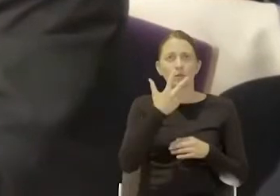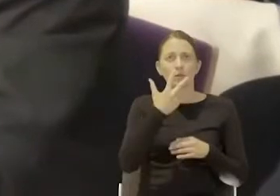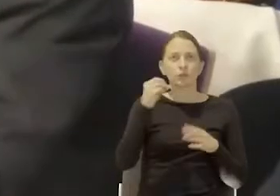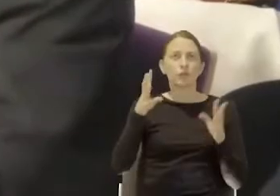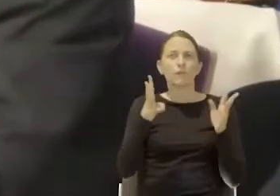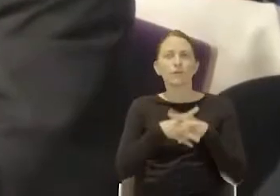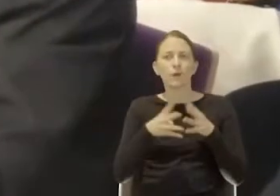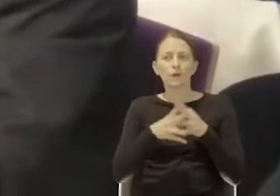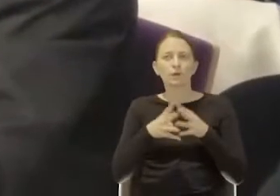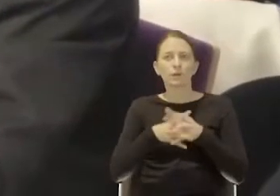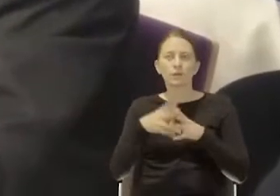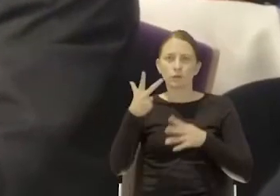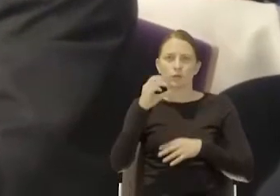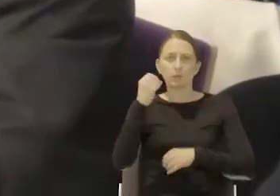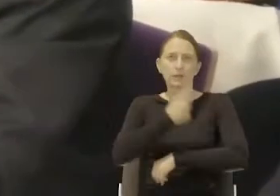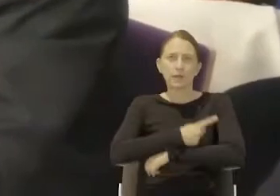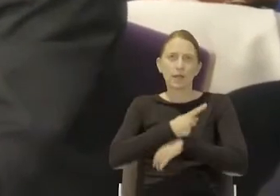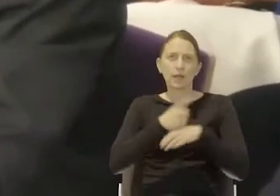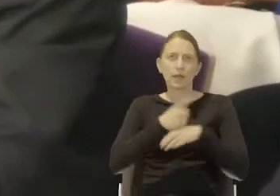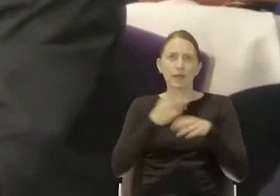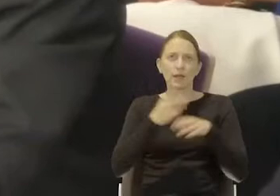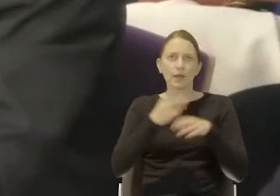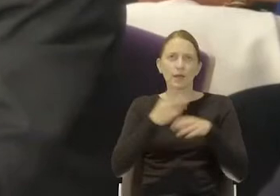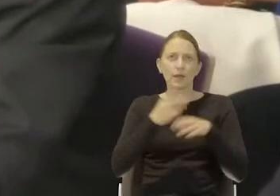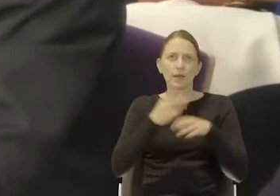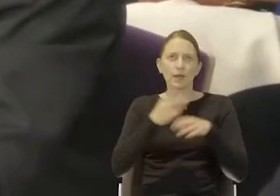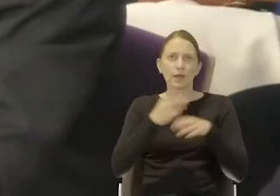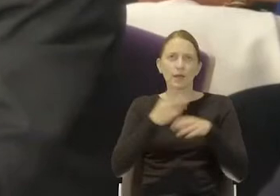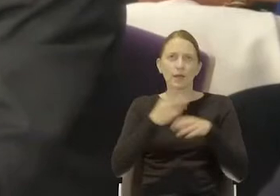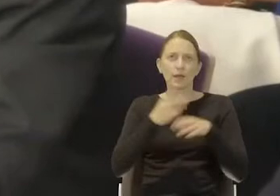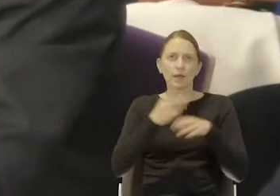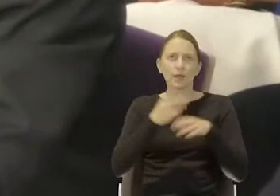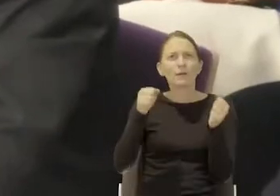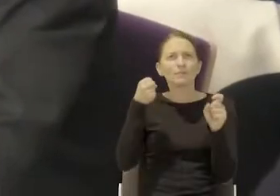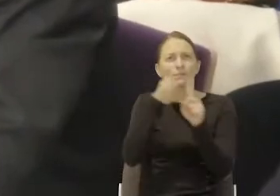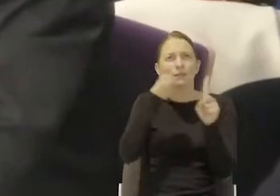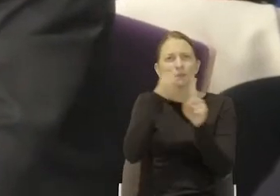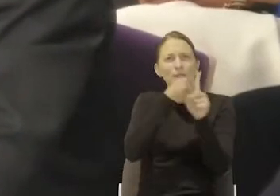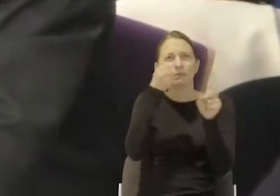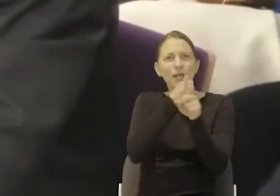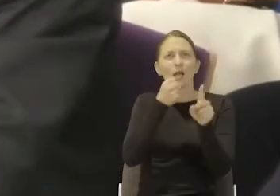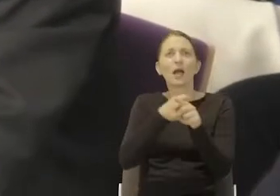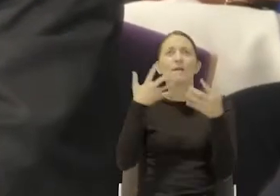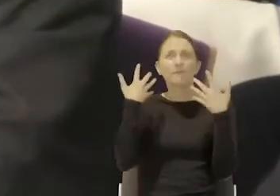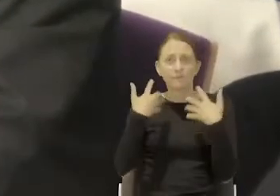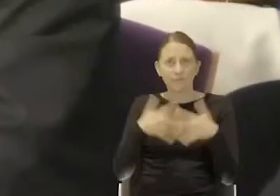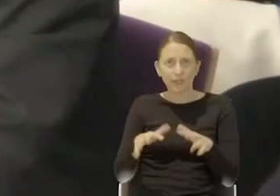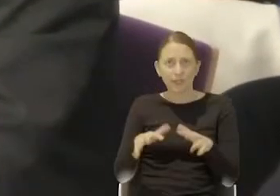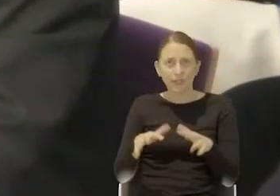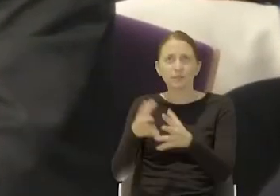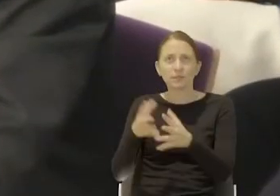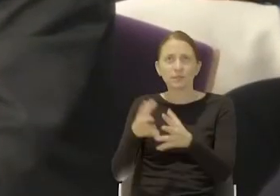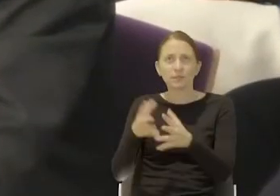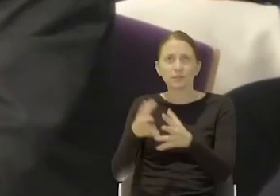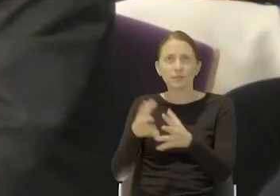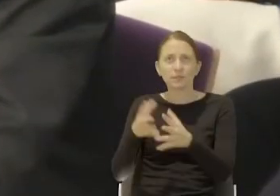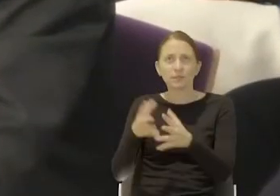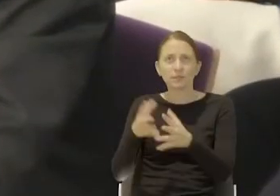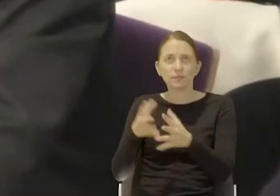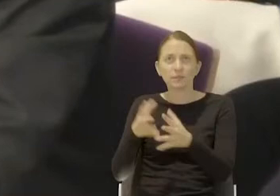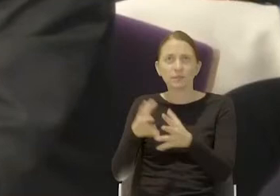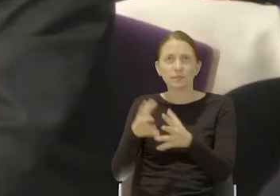almost 30-year-long occupation. More than 300 cities and villages, cultural and religious sites have been fully destroyed as a result